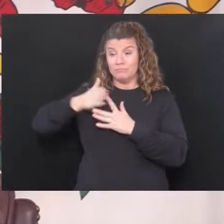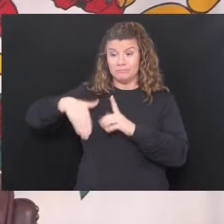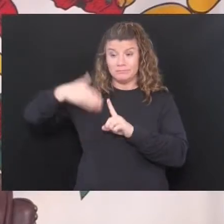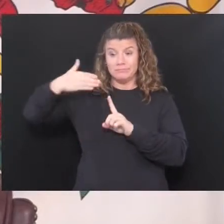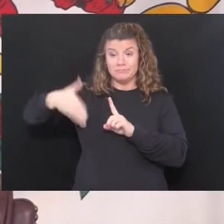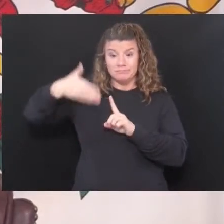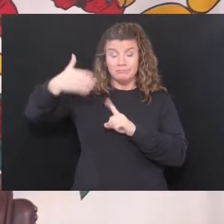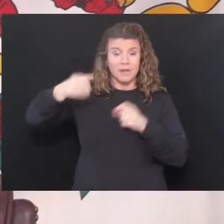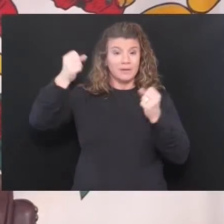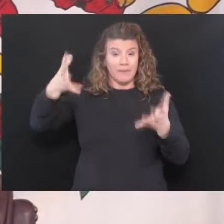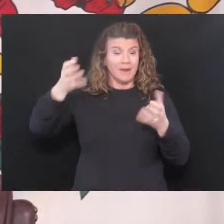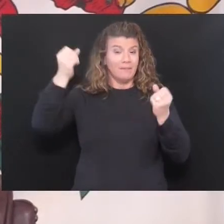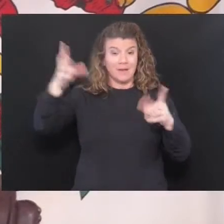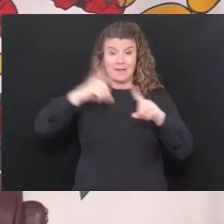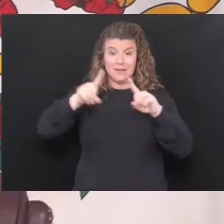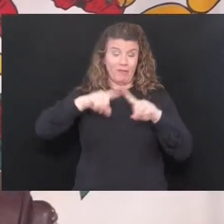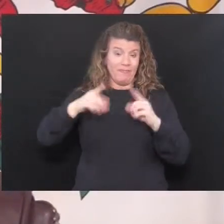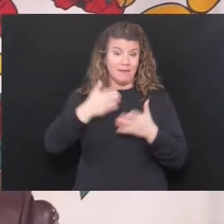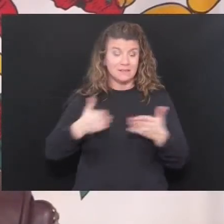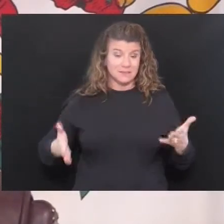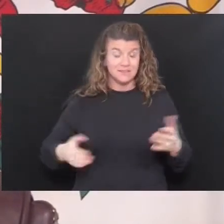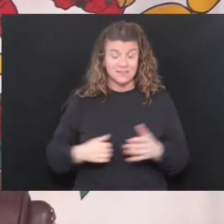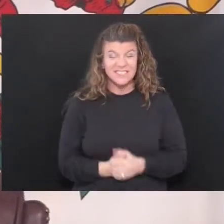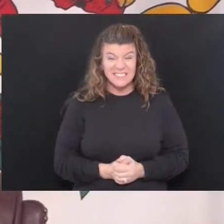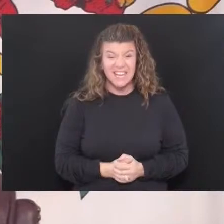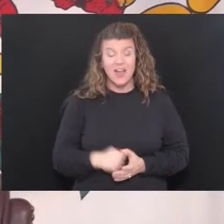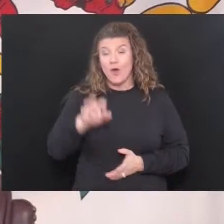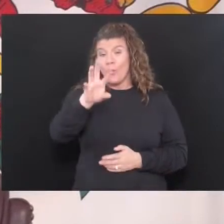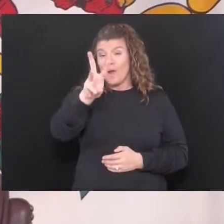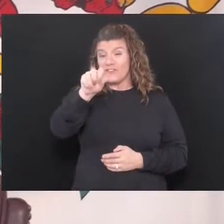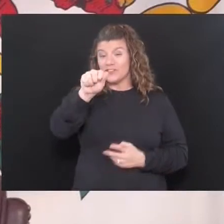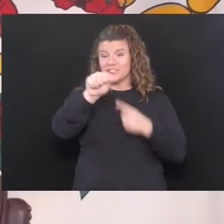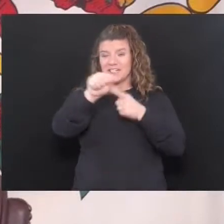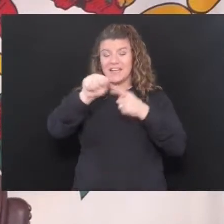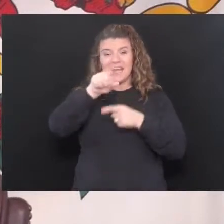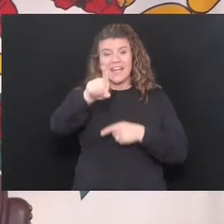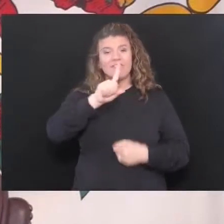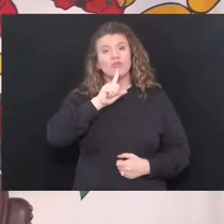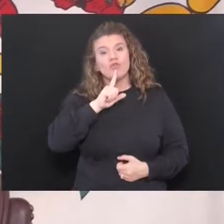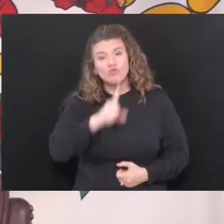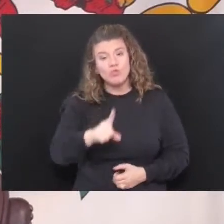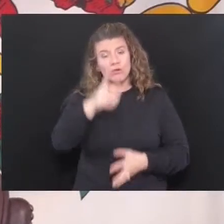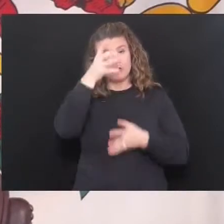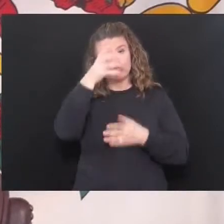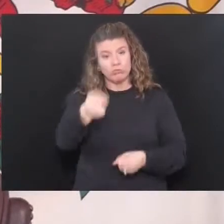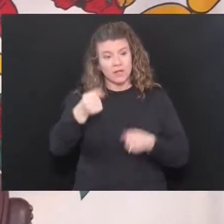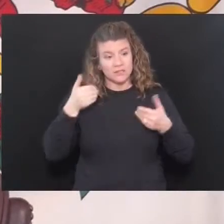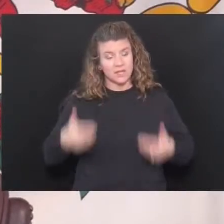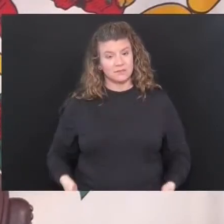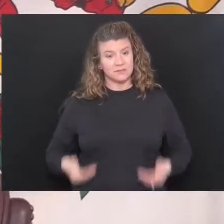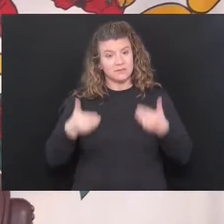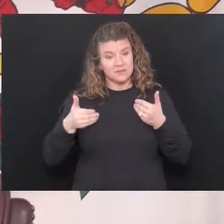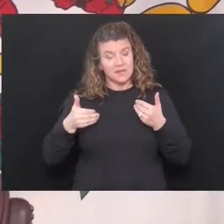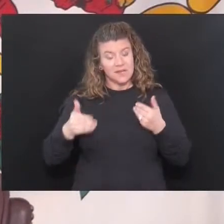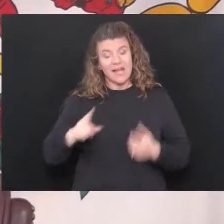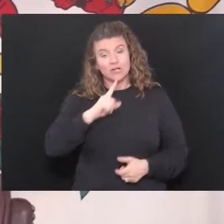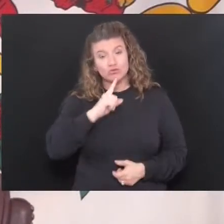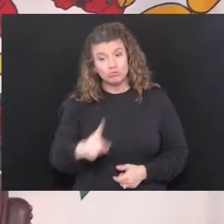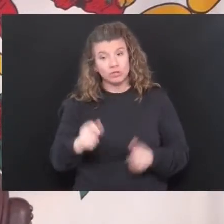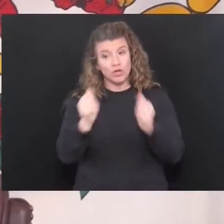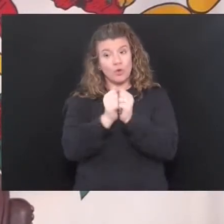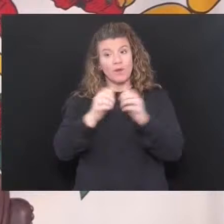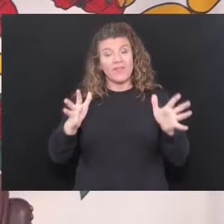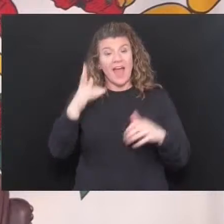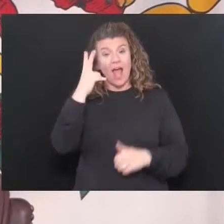Now, West Virginia, if you truly have trusted us, and we truly, without question,